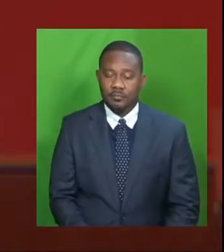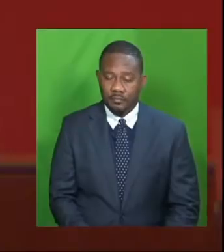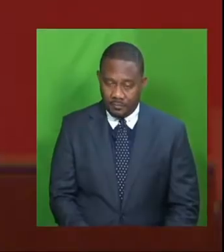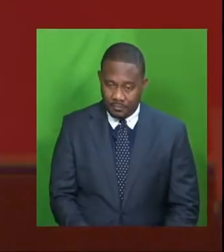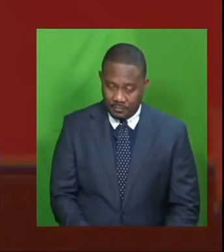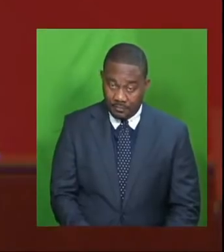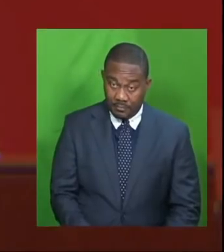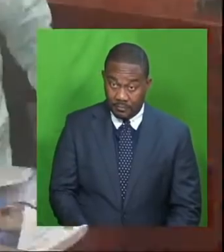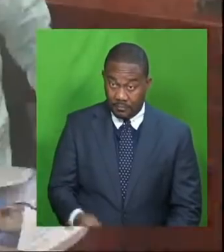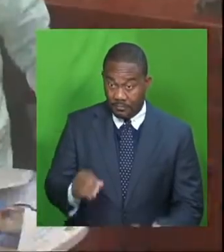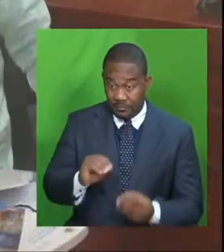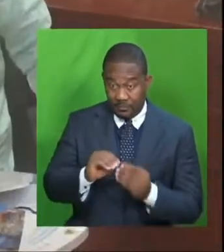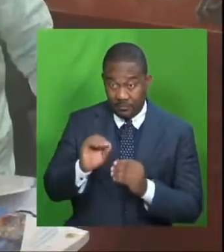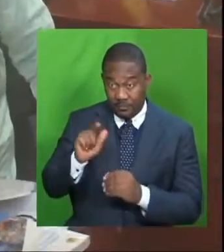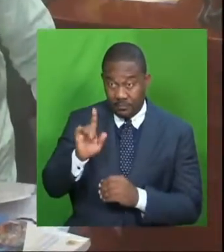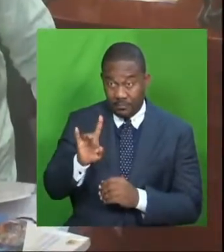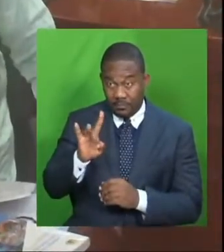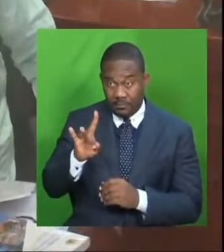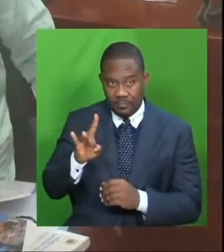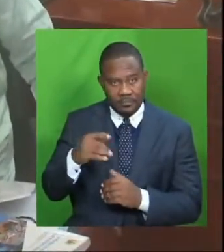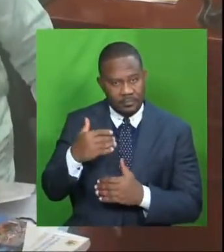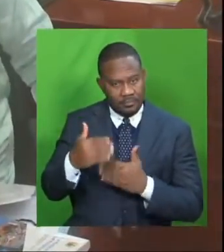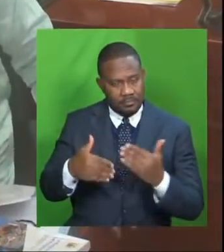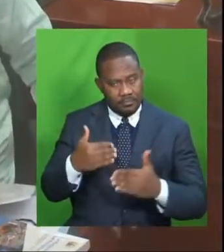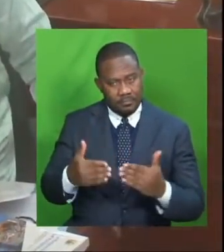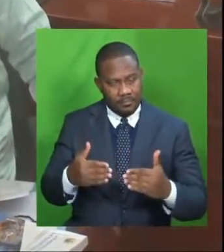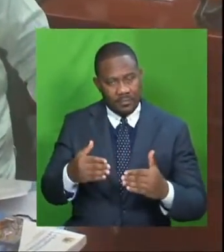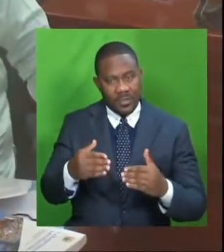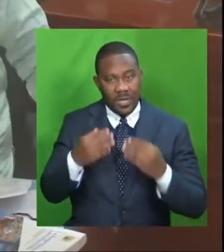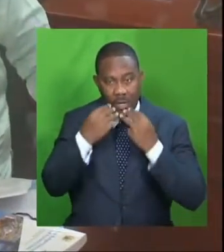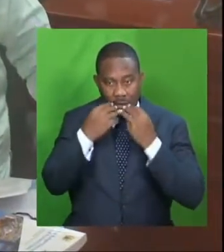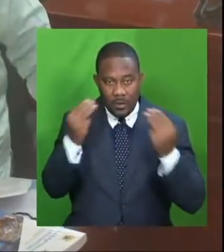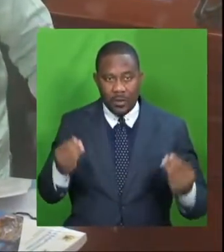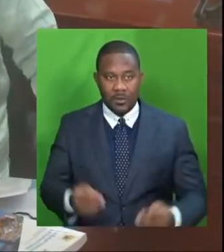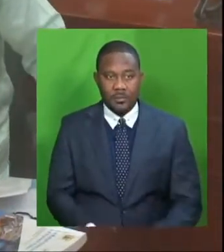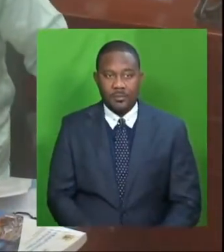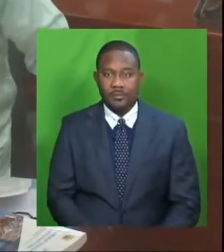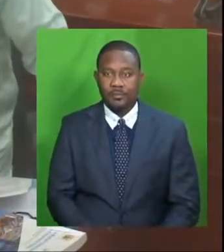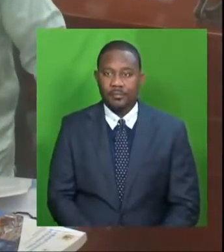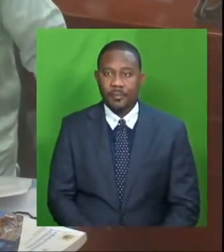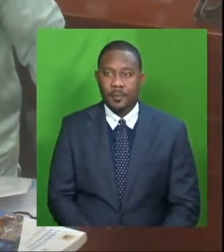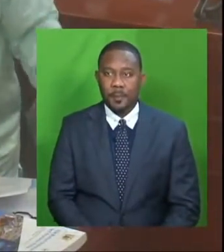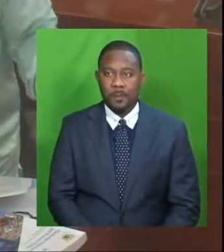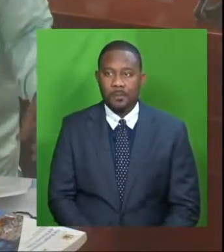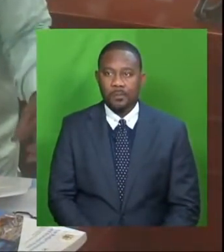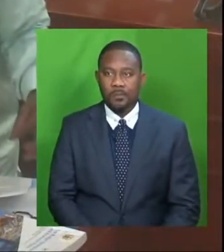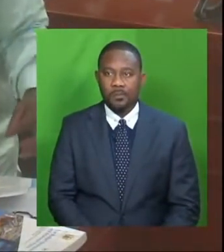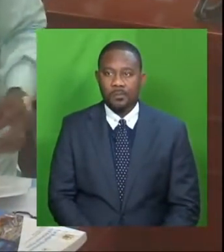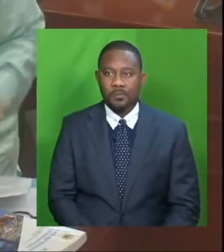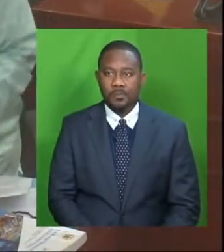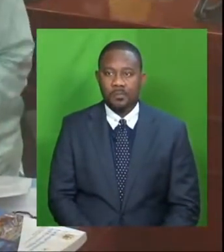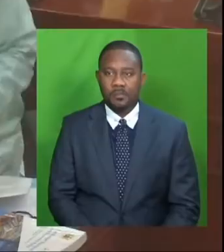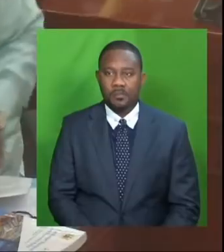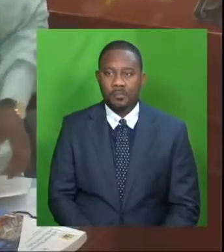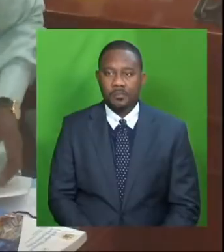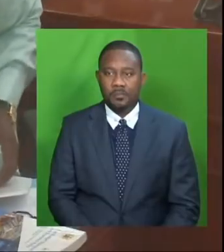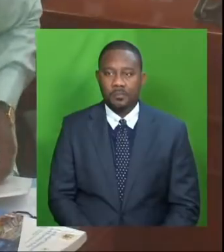item 28 is a procedural motion. Mr. Speaker, because